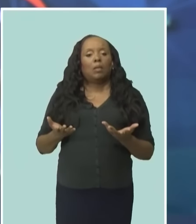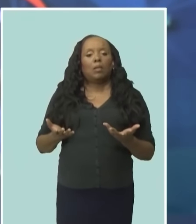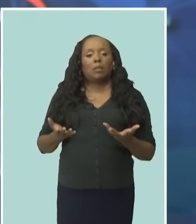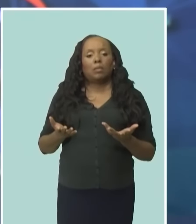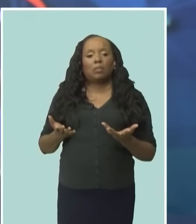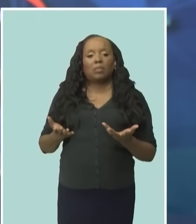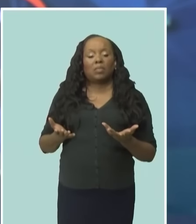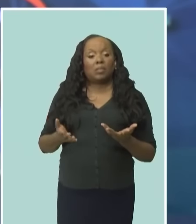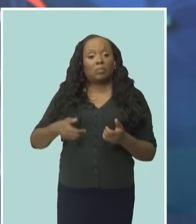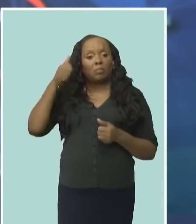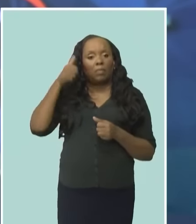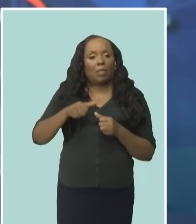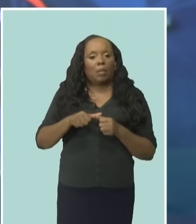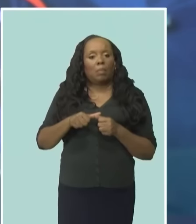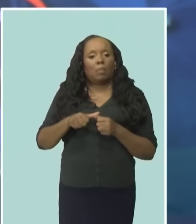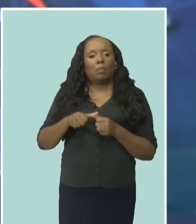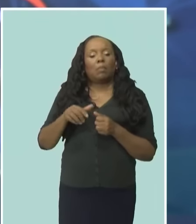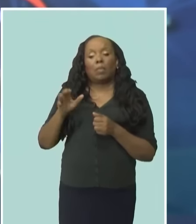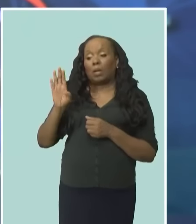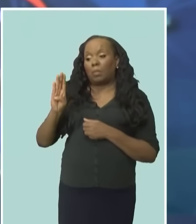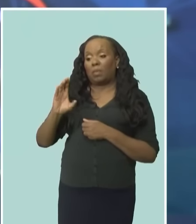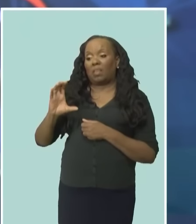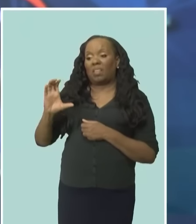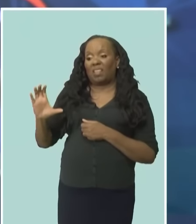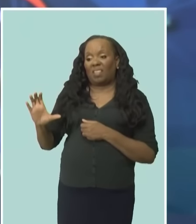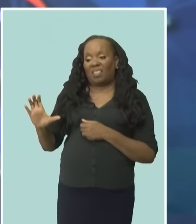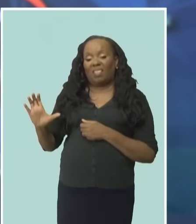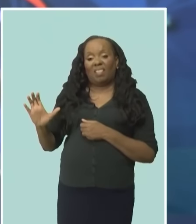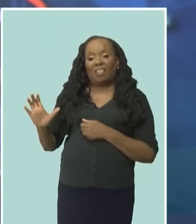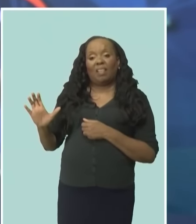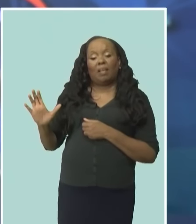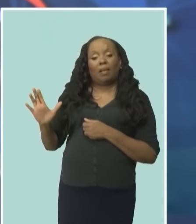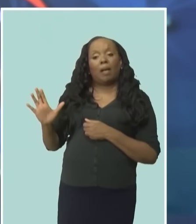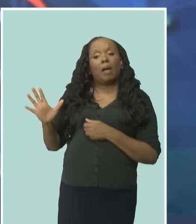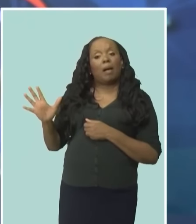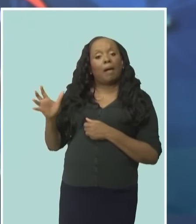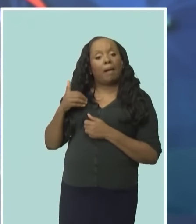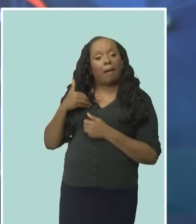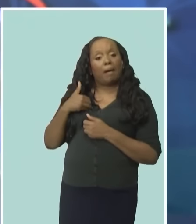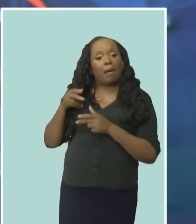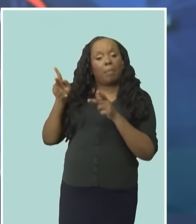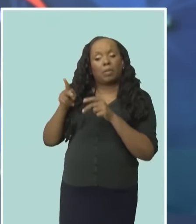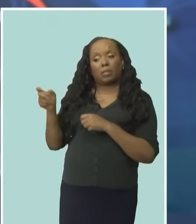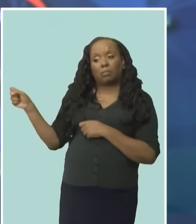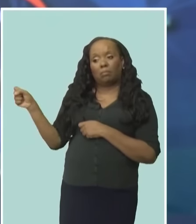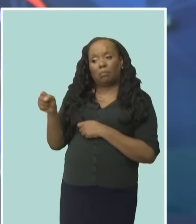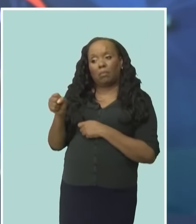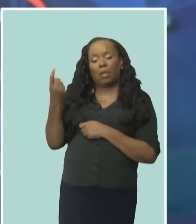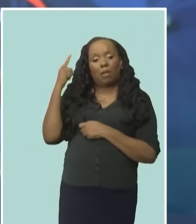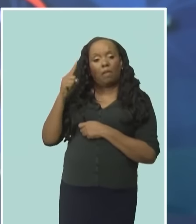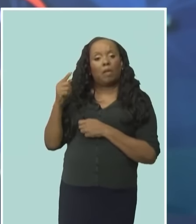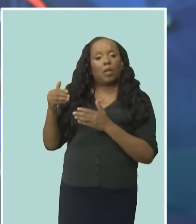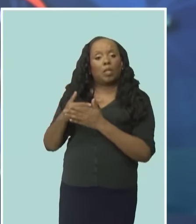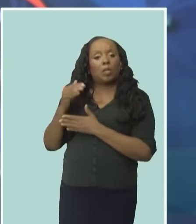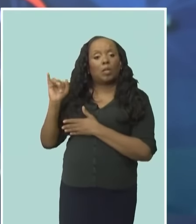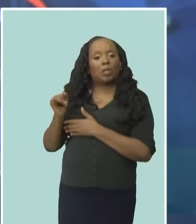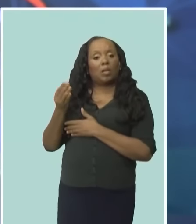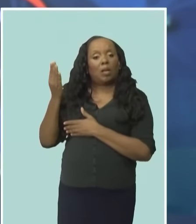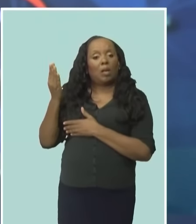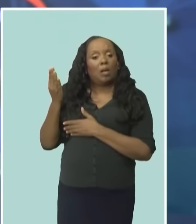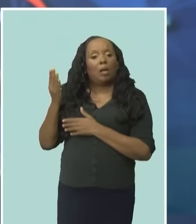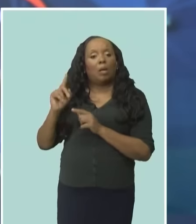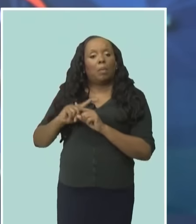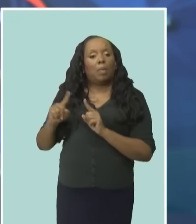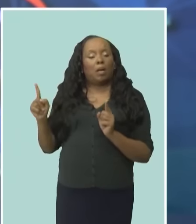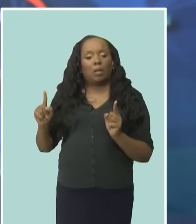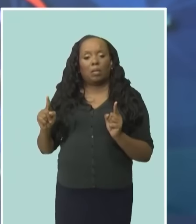college's decision to fill a vacant post, were conducted over several weeks in a spirit of mutual respect and cooperation.